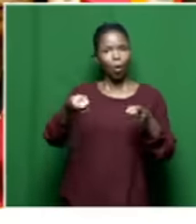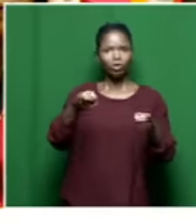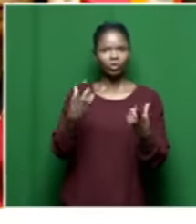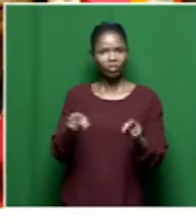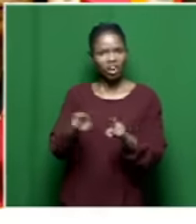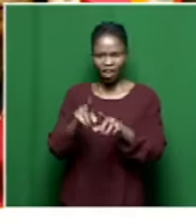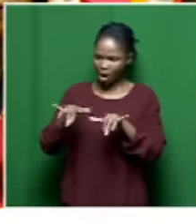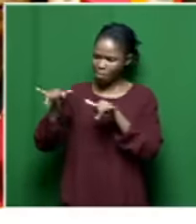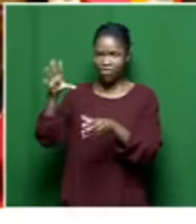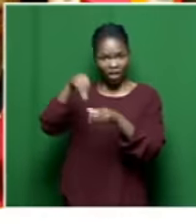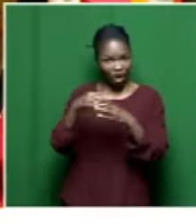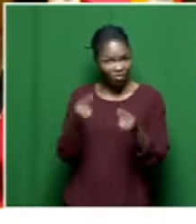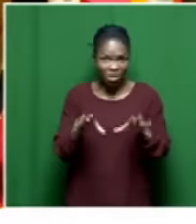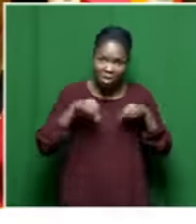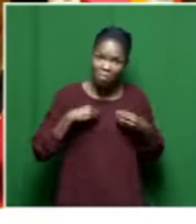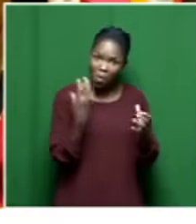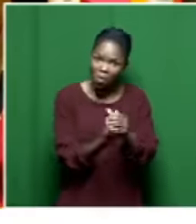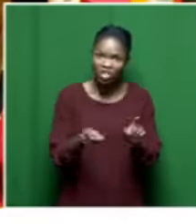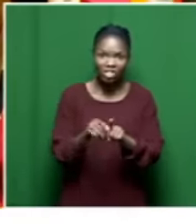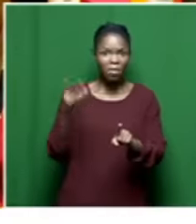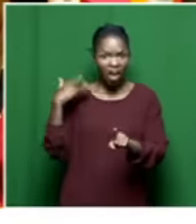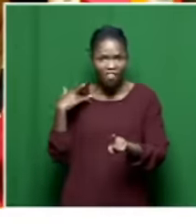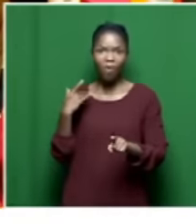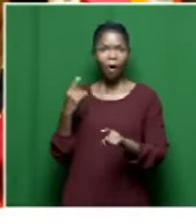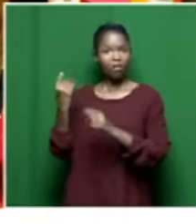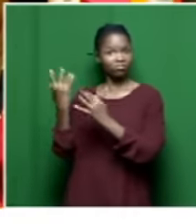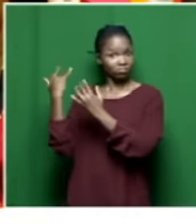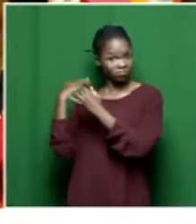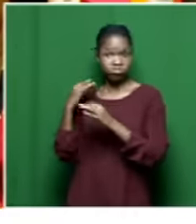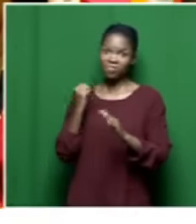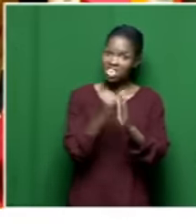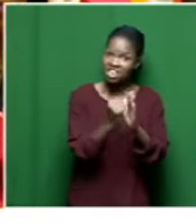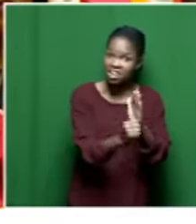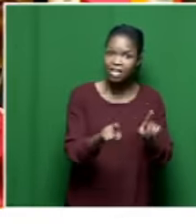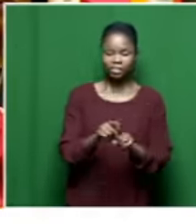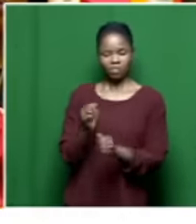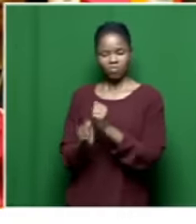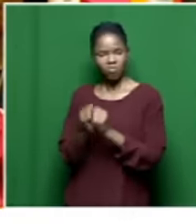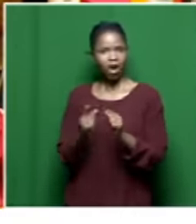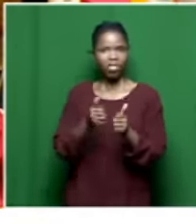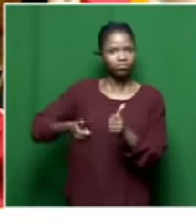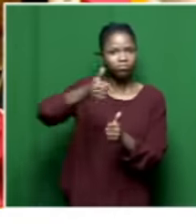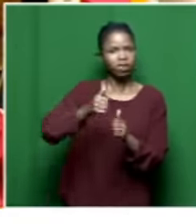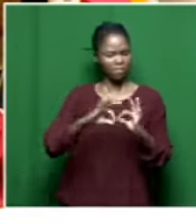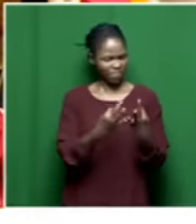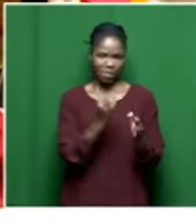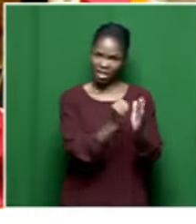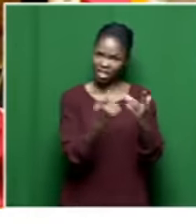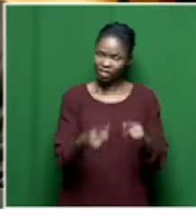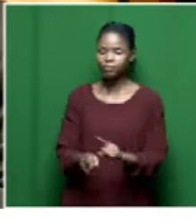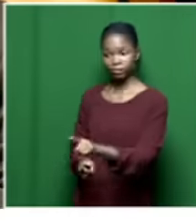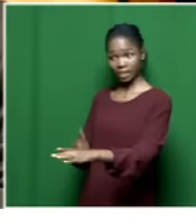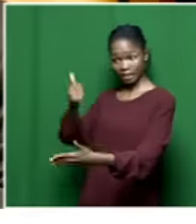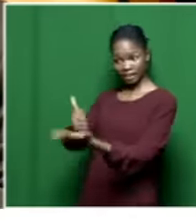come and be seated here Honorable with us Mente. After killing our forefathers, Honorable Mente. After killing our brothers and masters Honorable and sisters. Honorable Mente, please take your